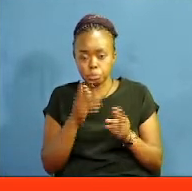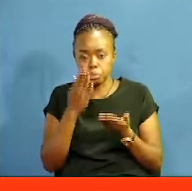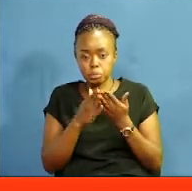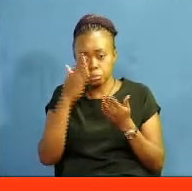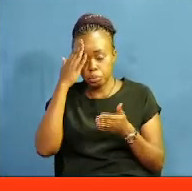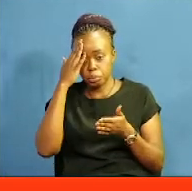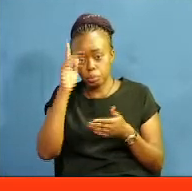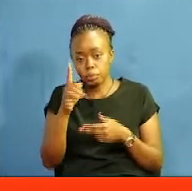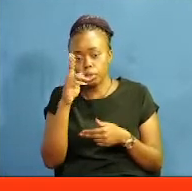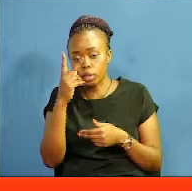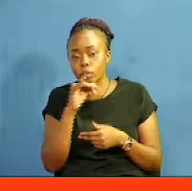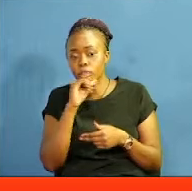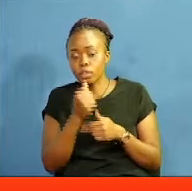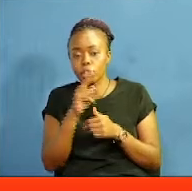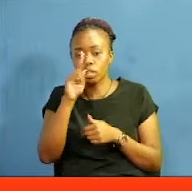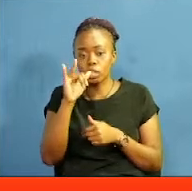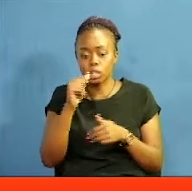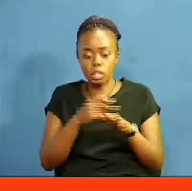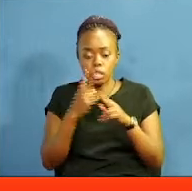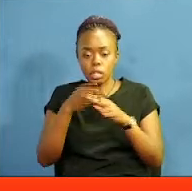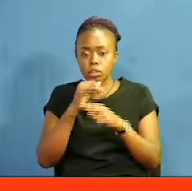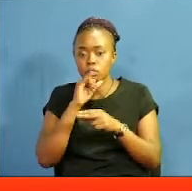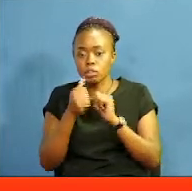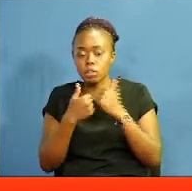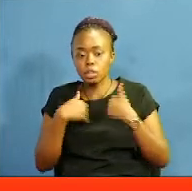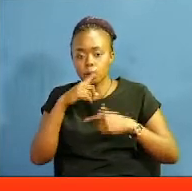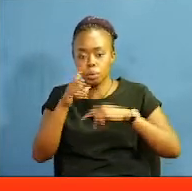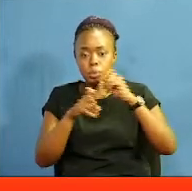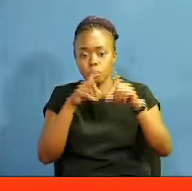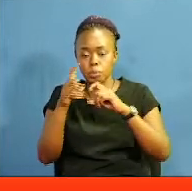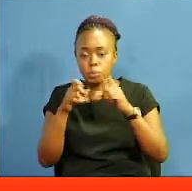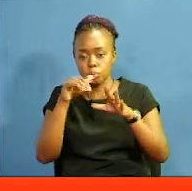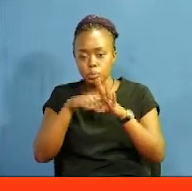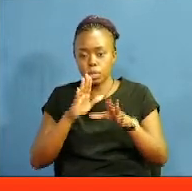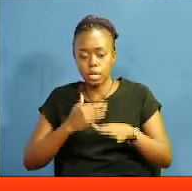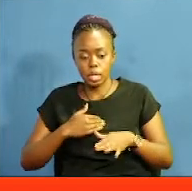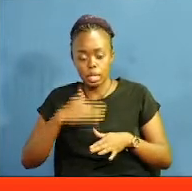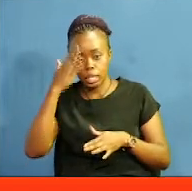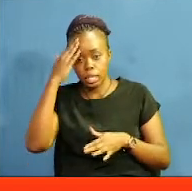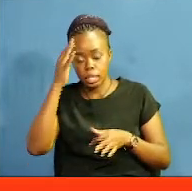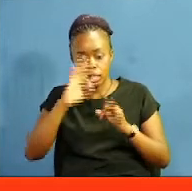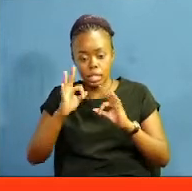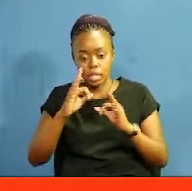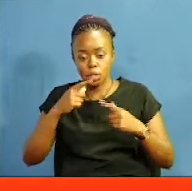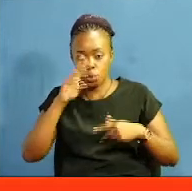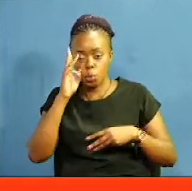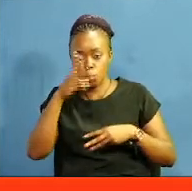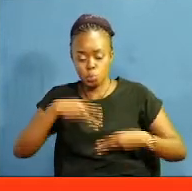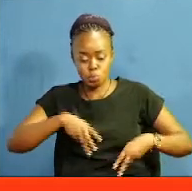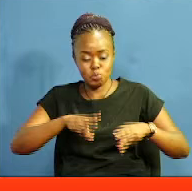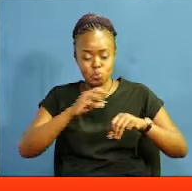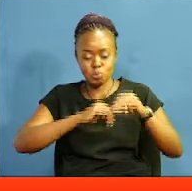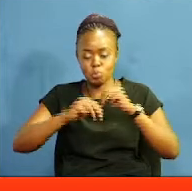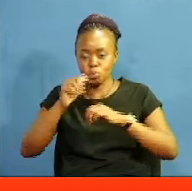think that One Kenya Alliance, the sustainability of One Kenya Alliance is questionable. And I don't think if they'll move together